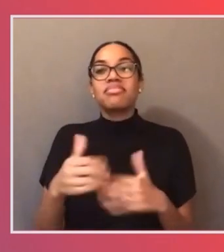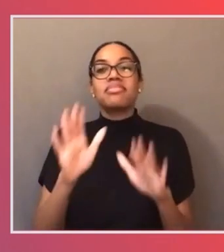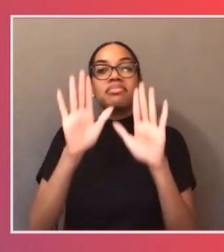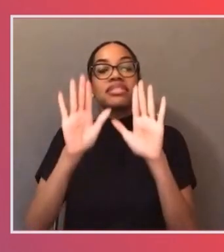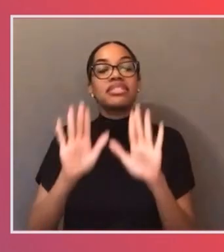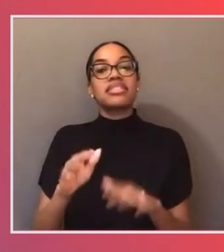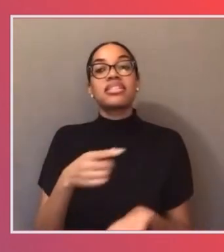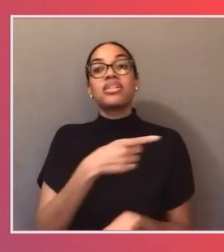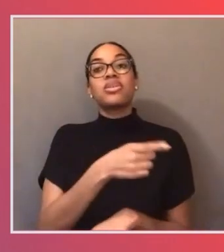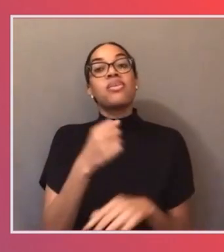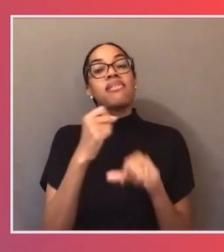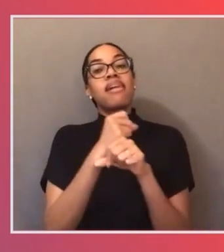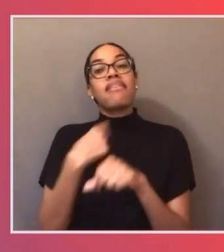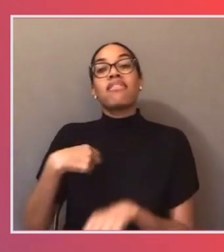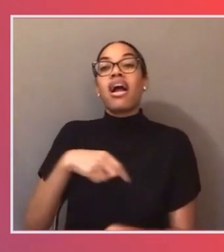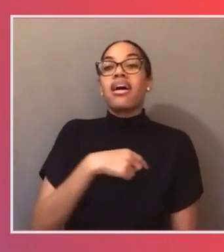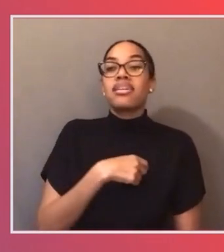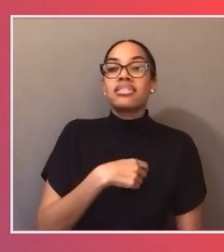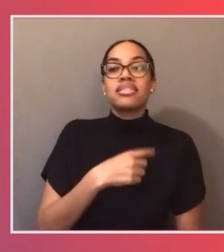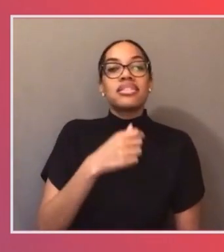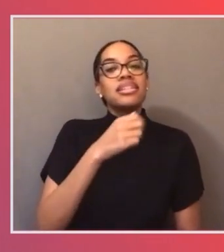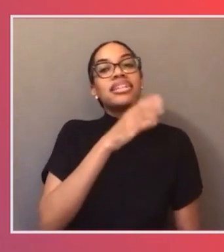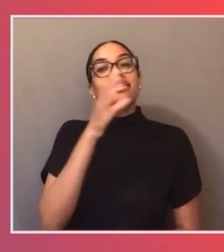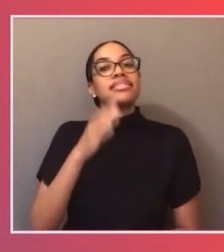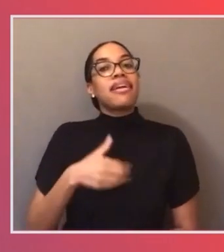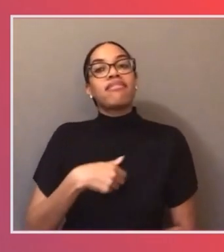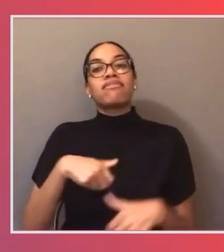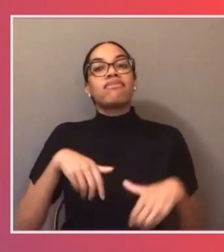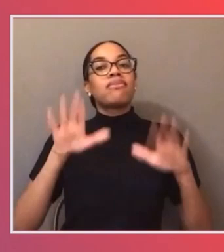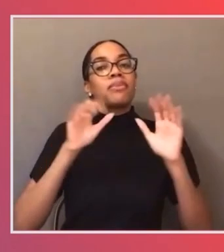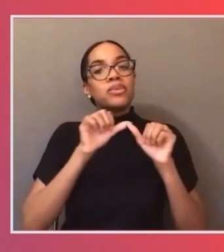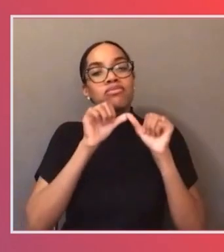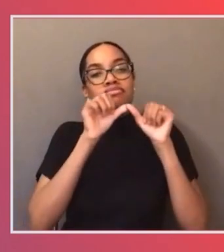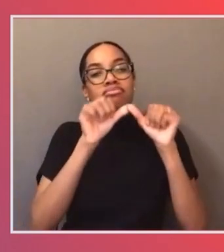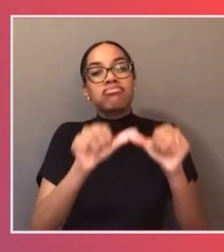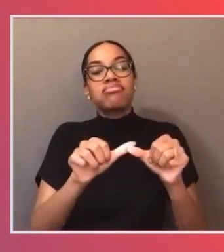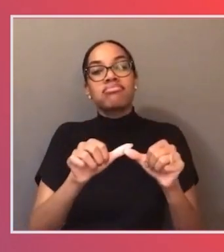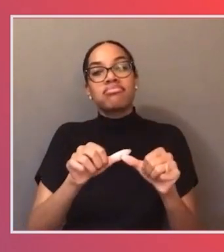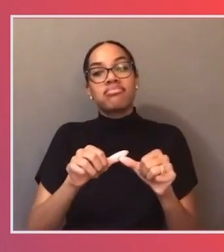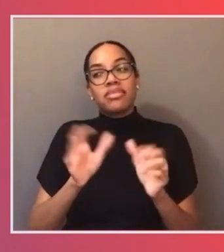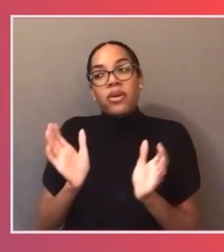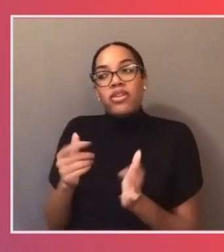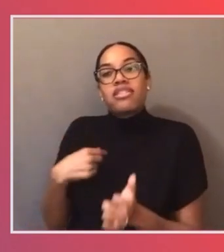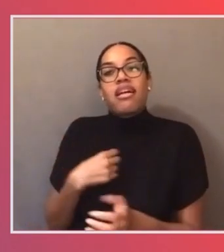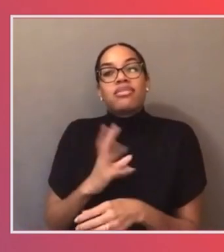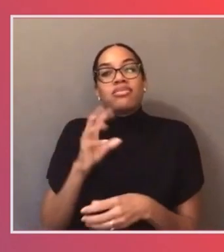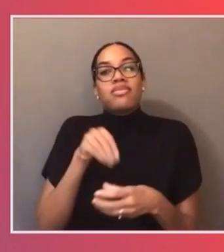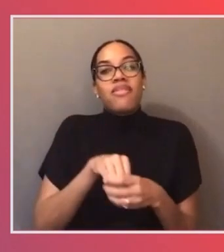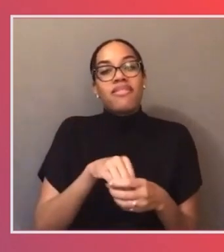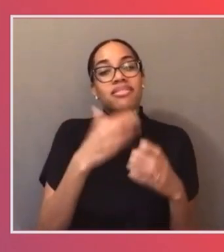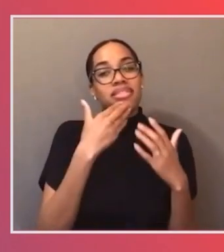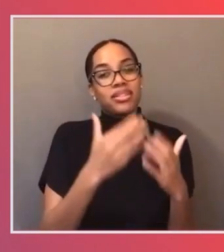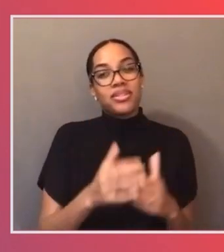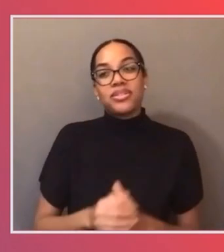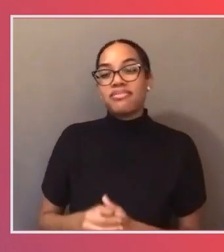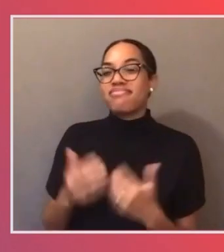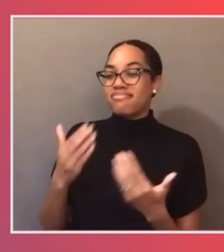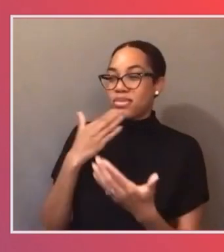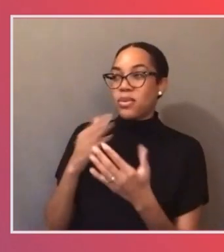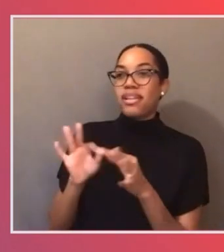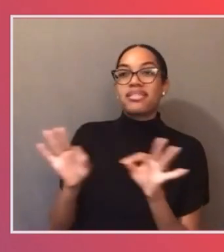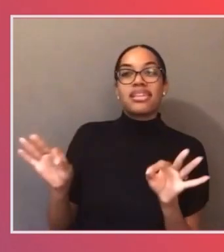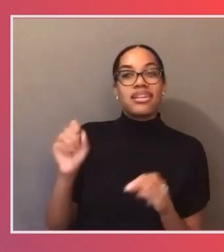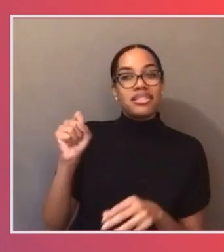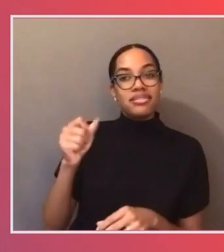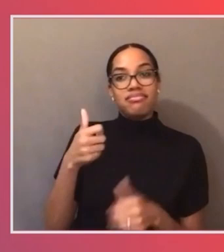to lean in. Thank you. Thank you. Well said. Thank you. Thank you. So much Thank you guys praise. so much. I